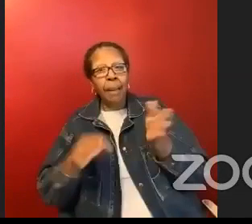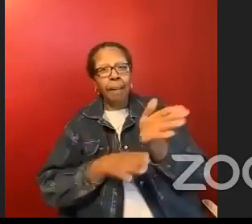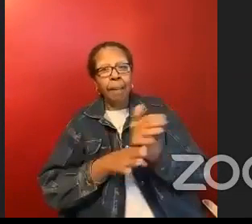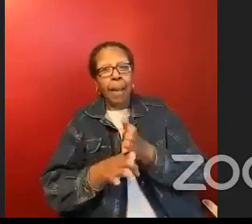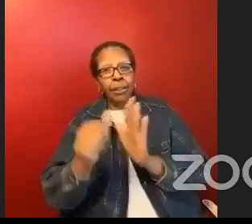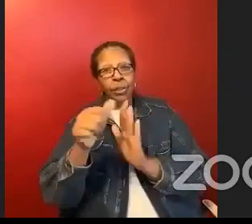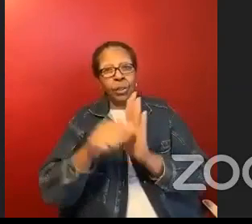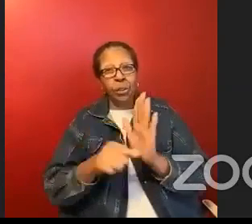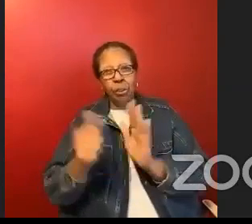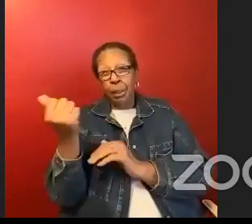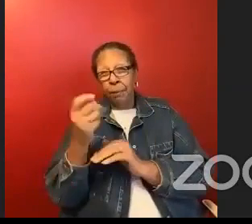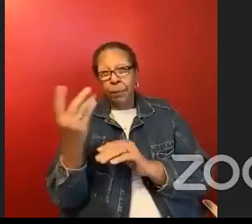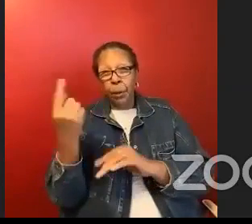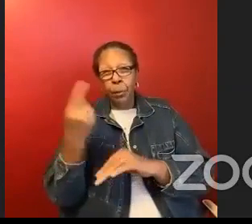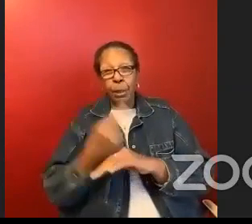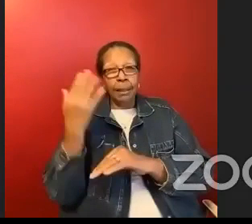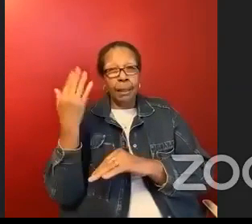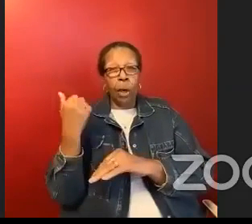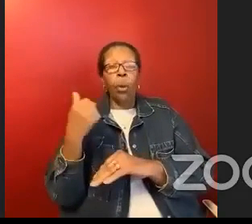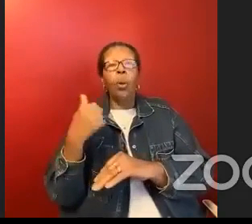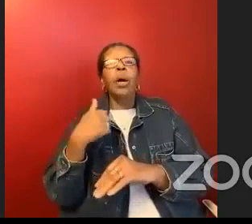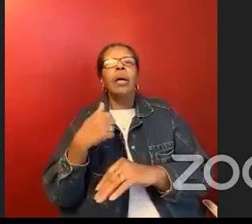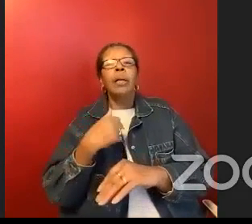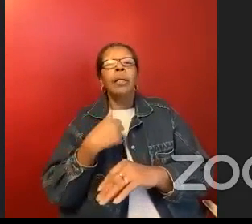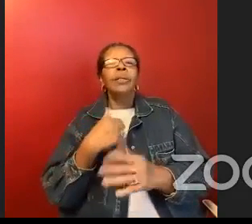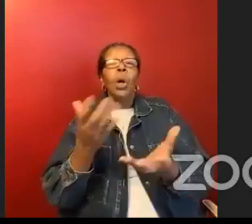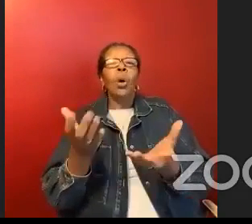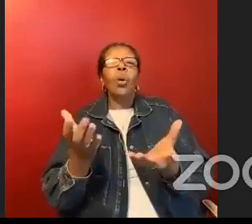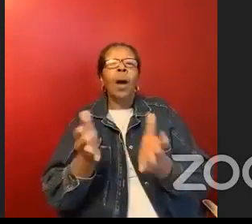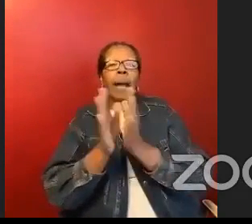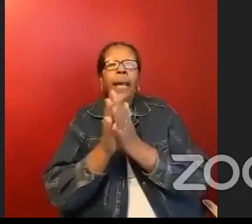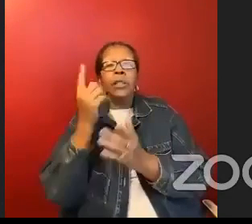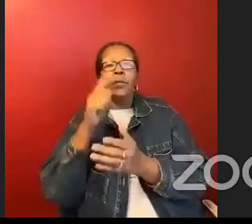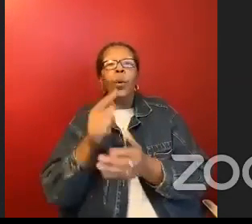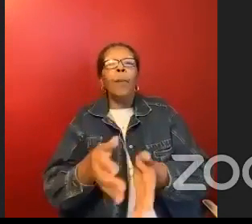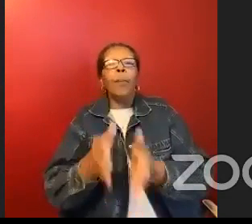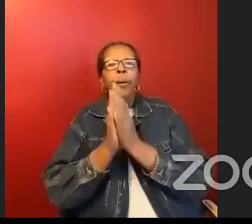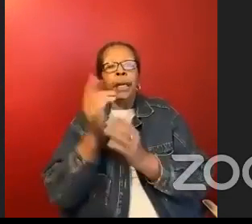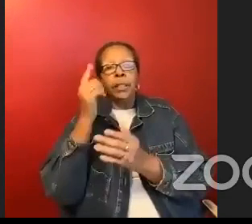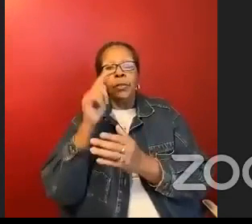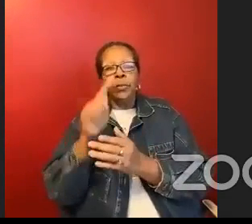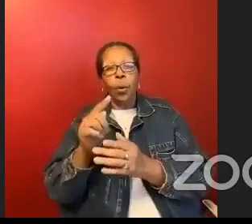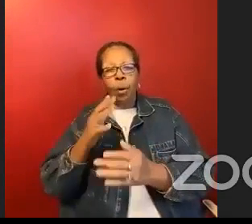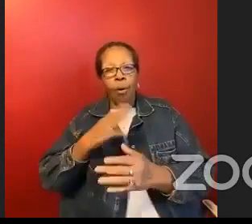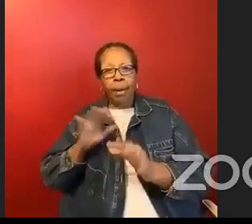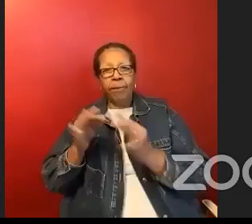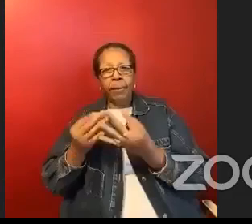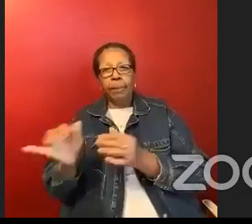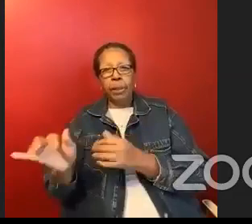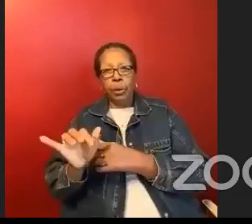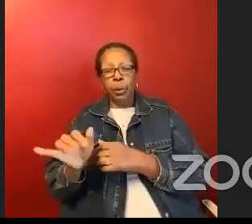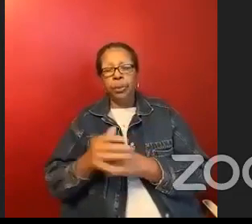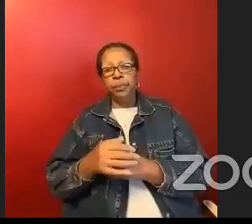and I would just ask your prayers for us as well. Let us go to the Lord. Amen.